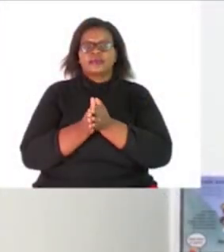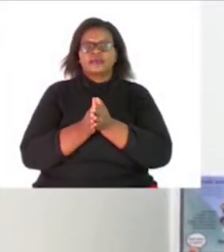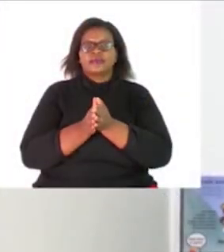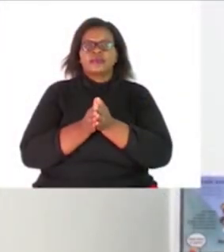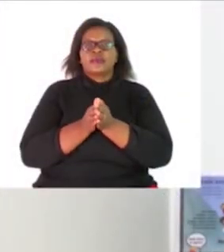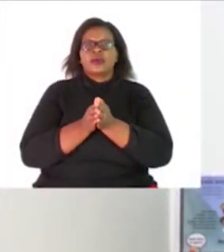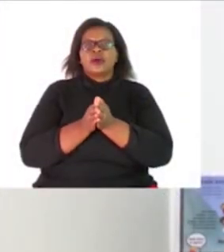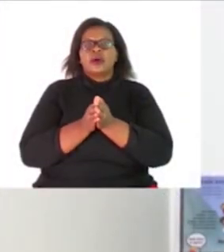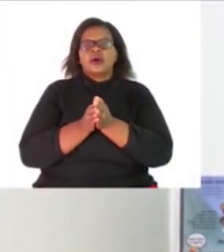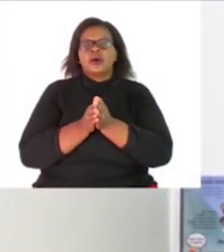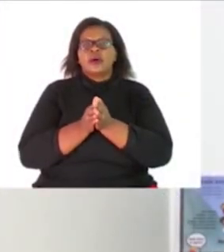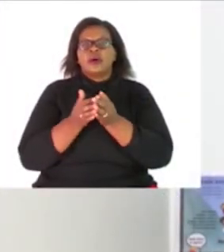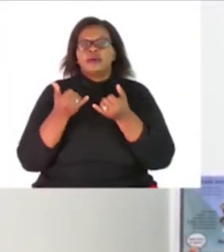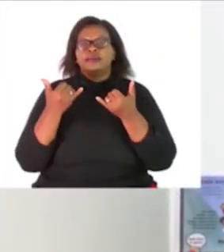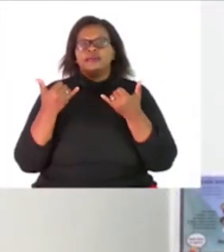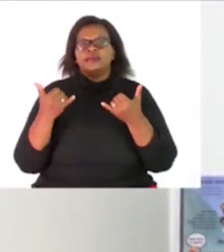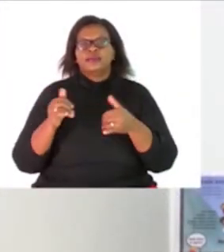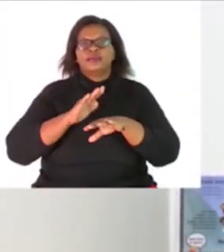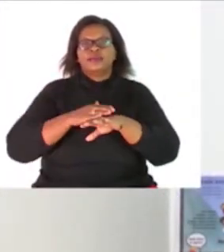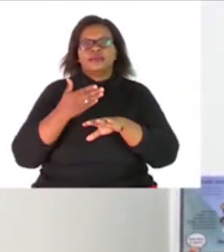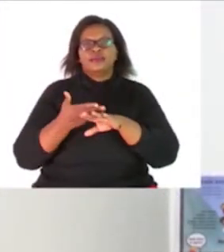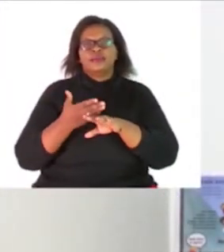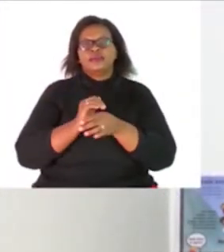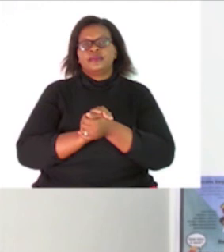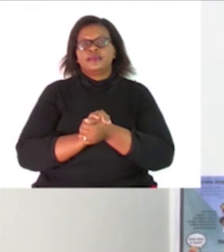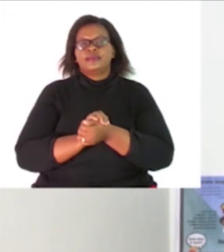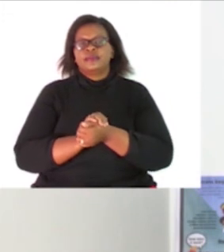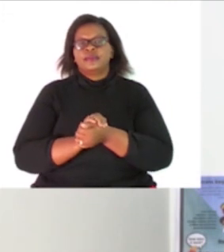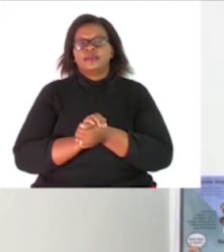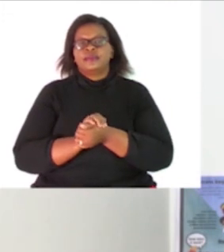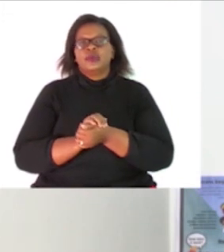Boys and girls, let's get on board. Let's work out